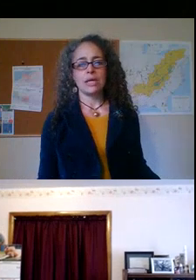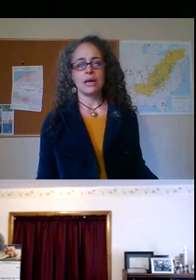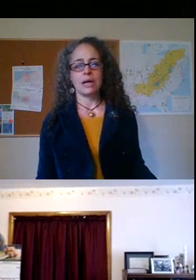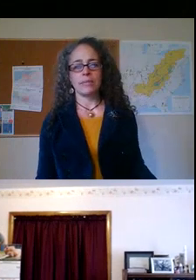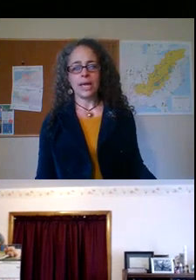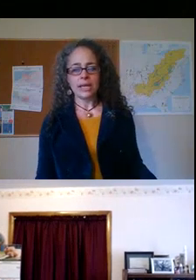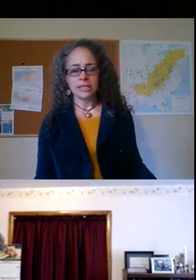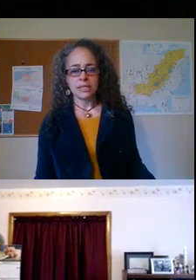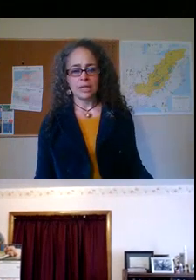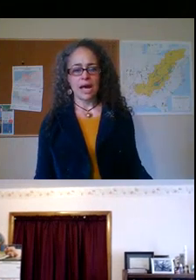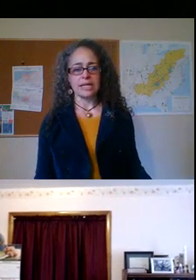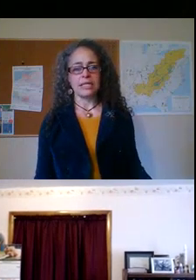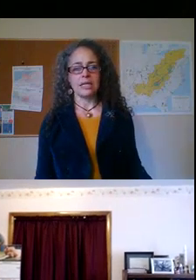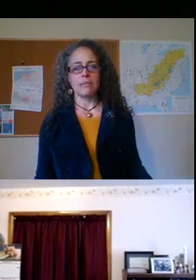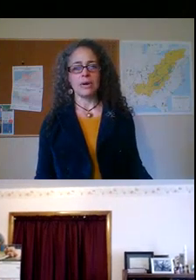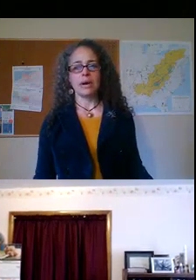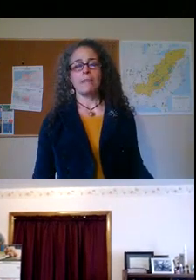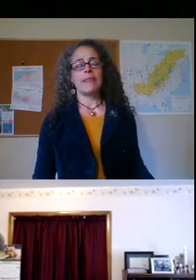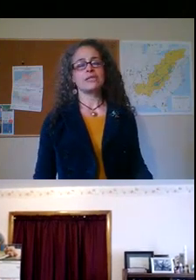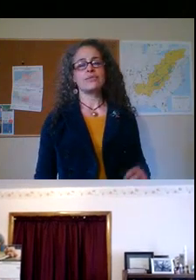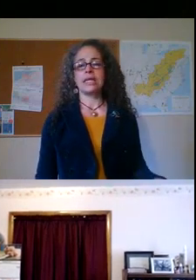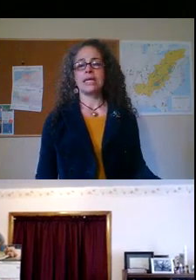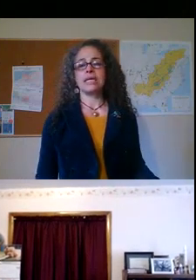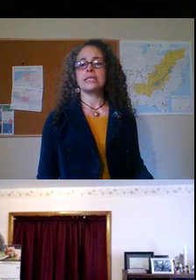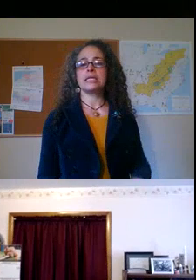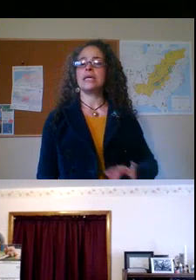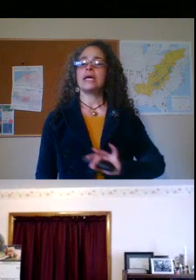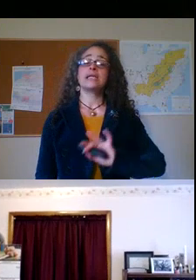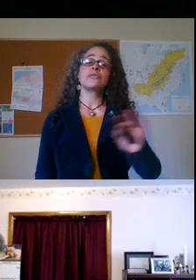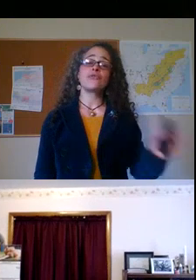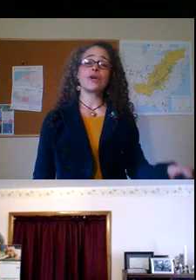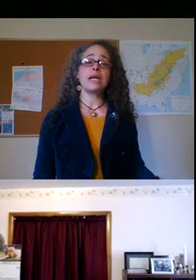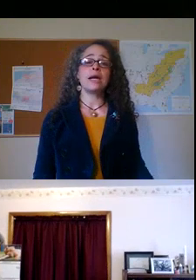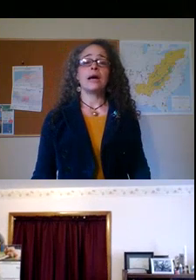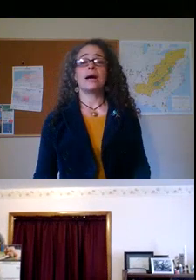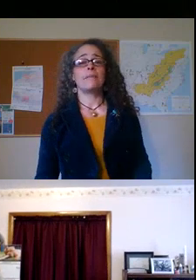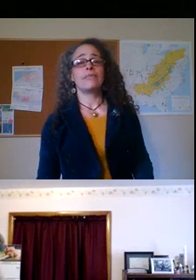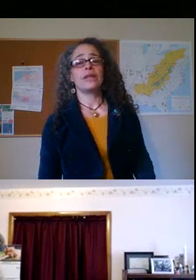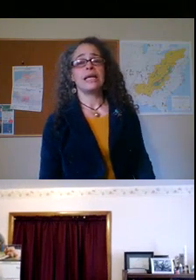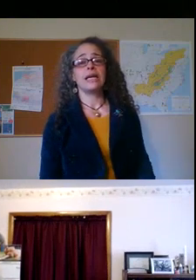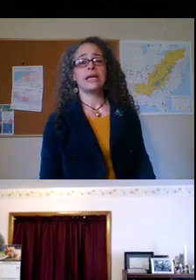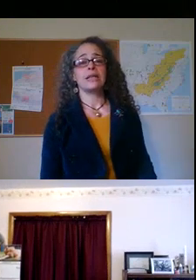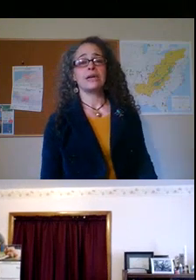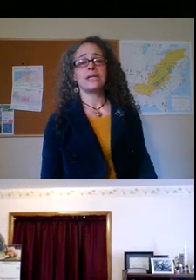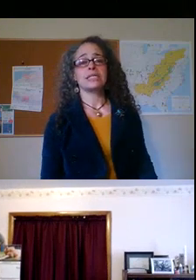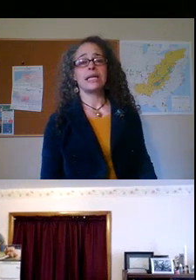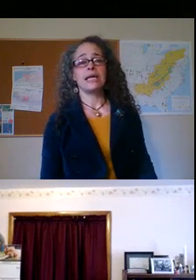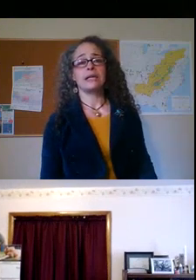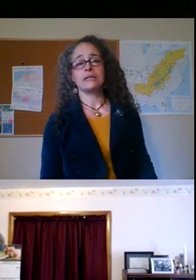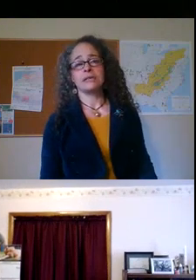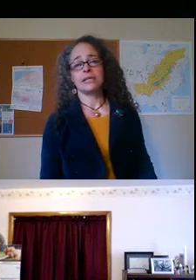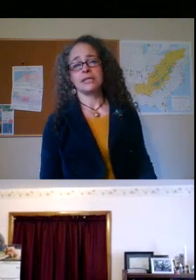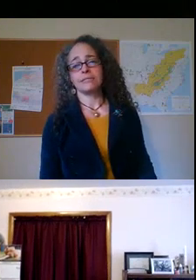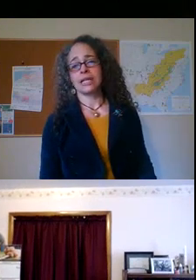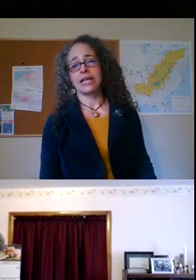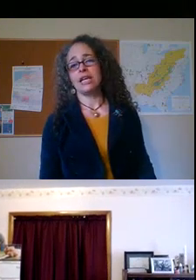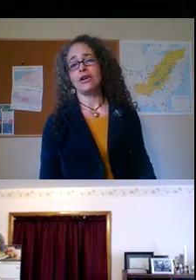a unique entity ID number. It's really easy. It's free. The link, there is a